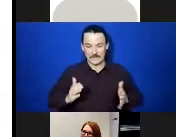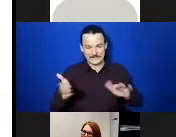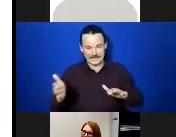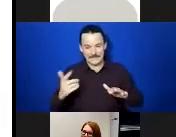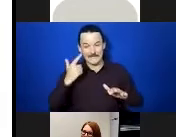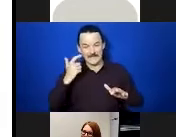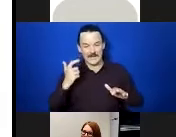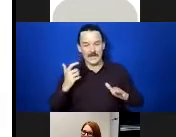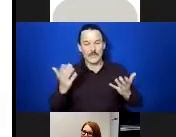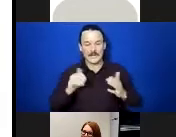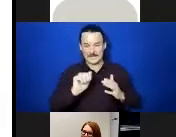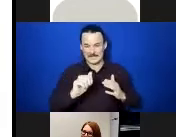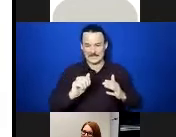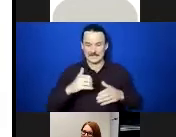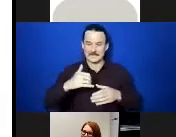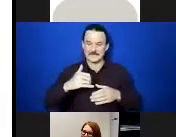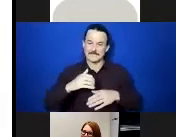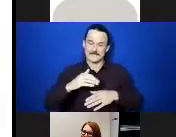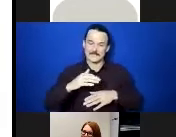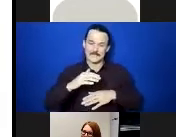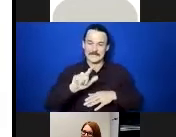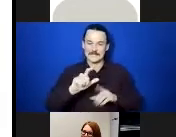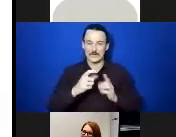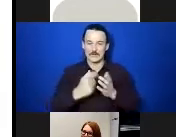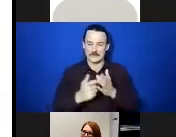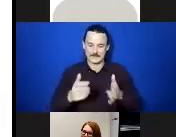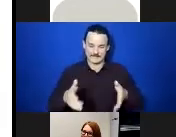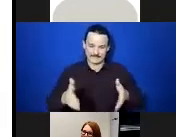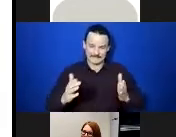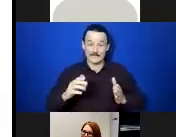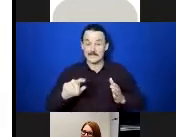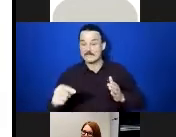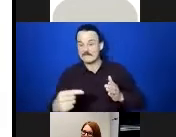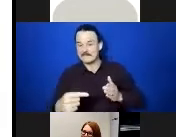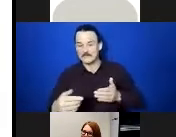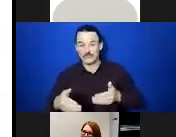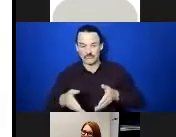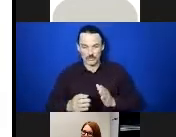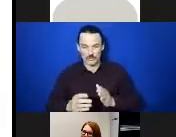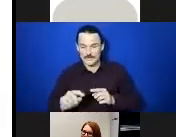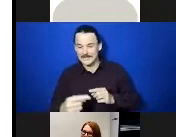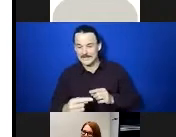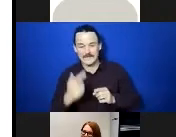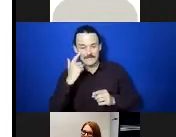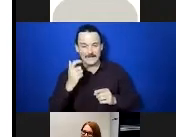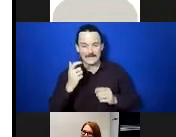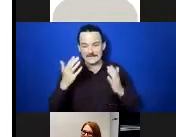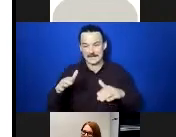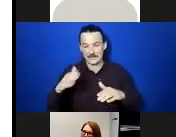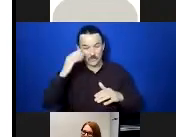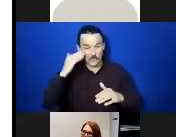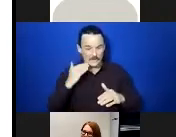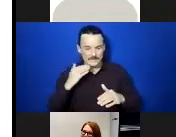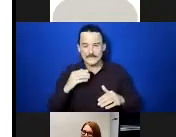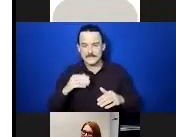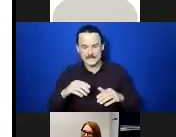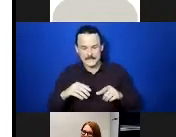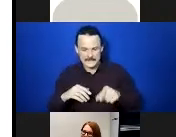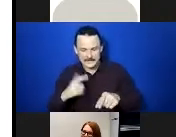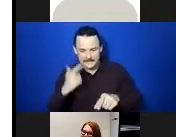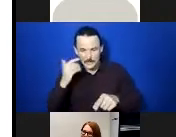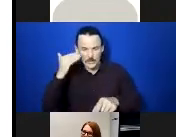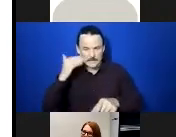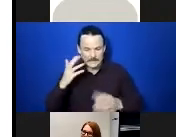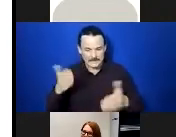It was discovered that the cause of death was poisoning by chloroform. And it is alleged